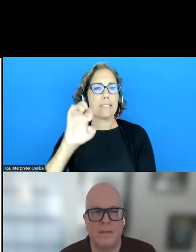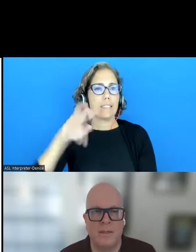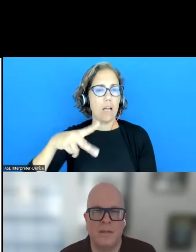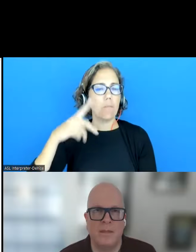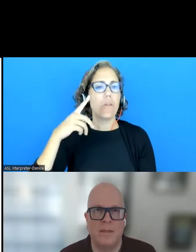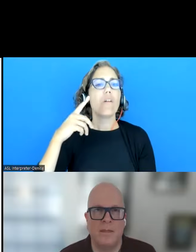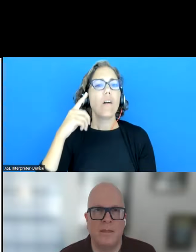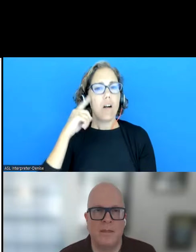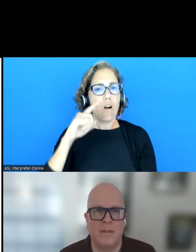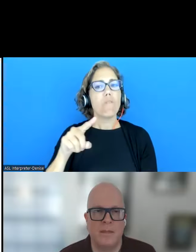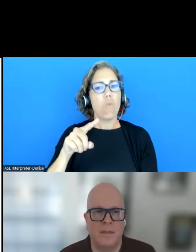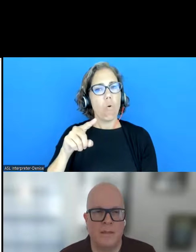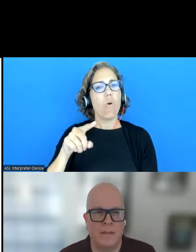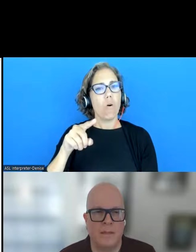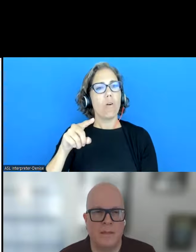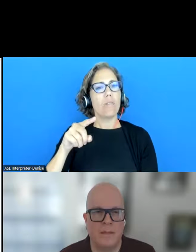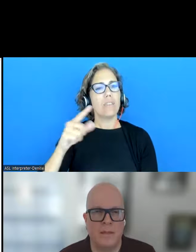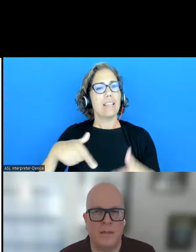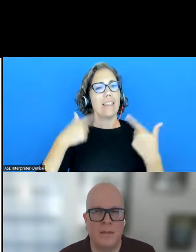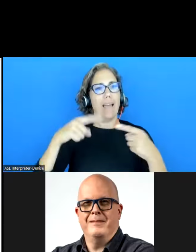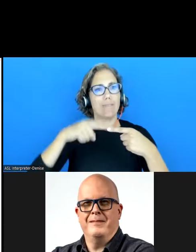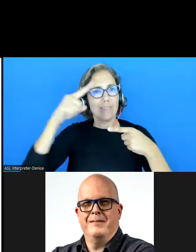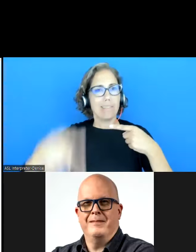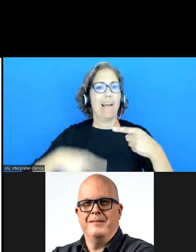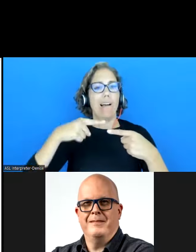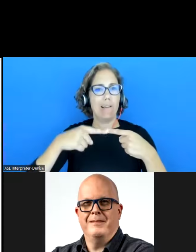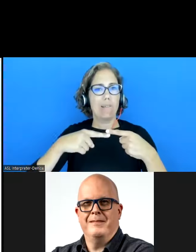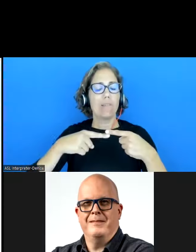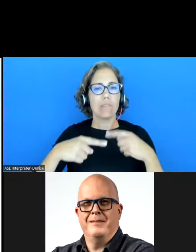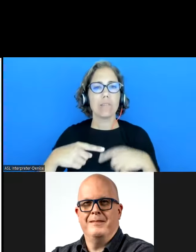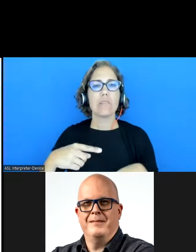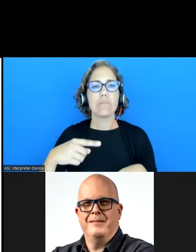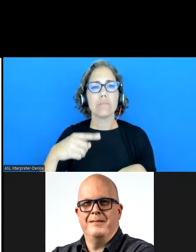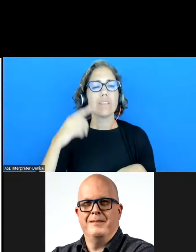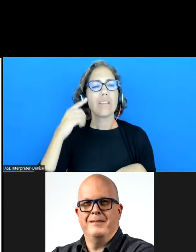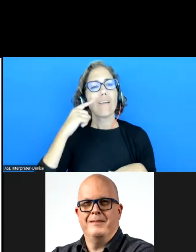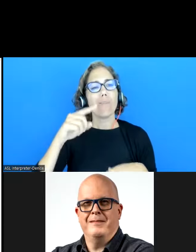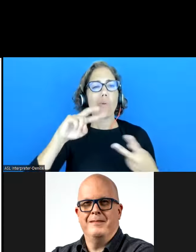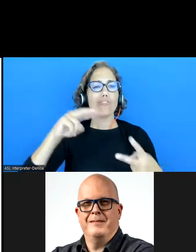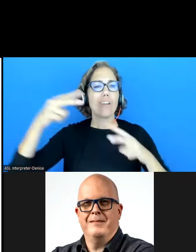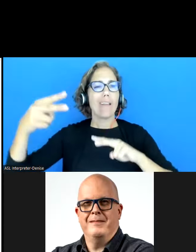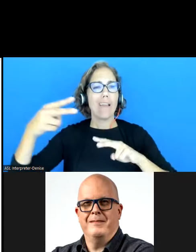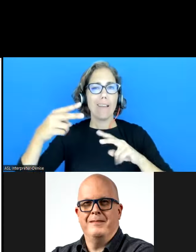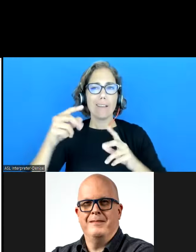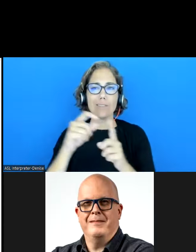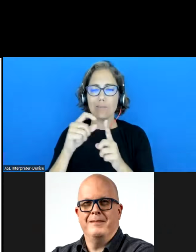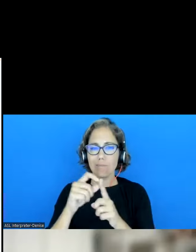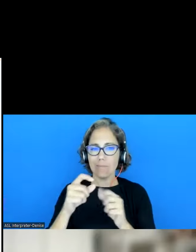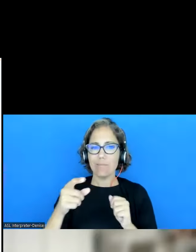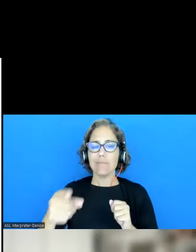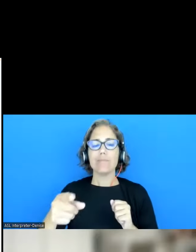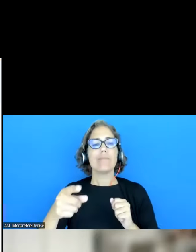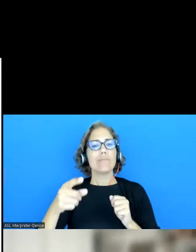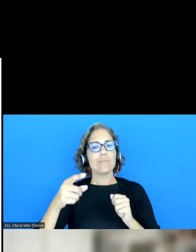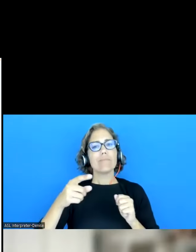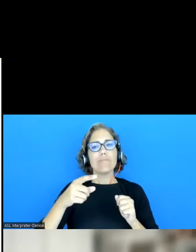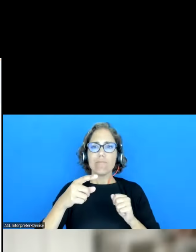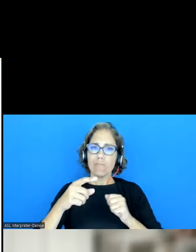life cycle. So what is, in generic terms, the set of all the